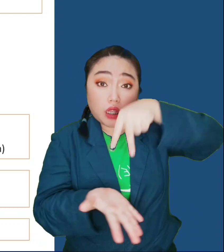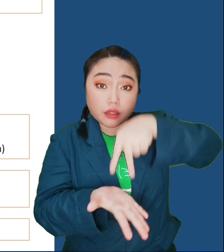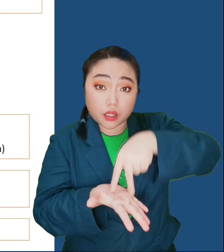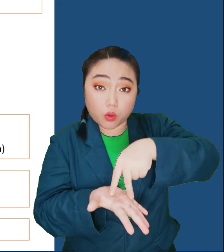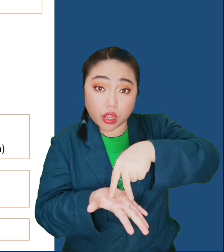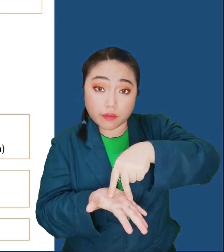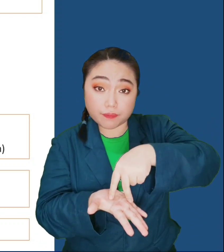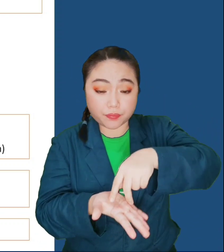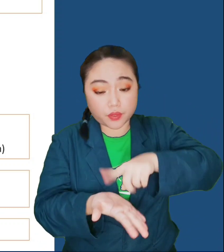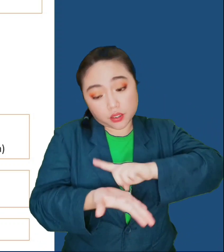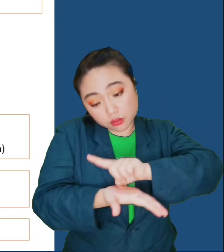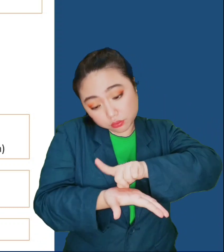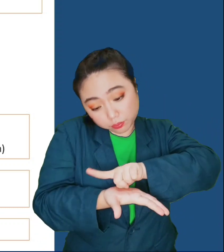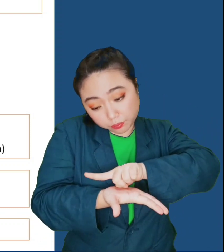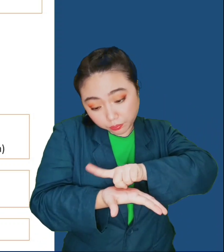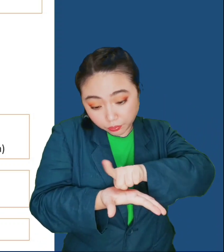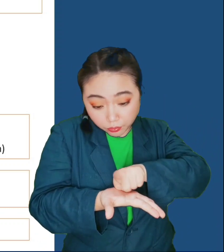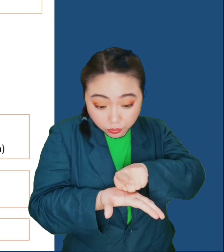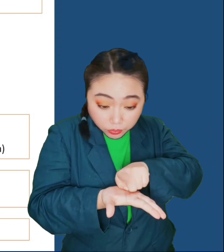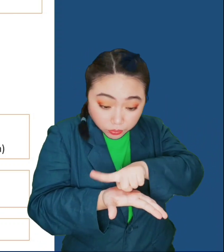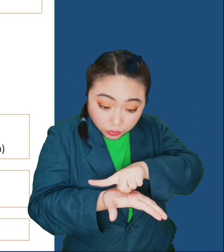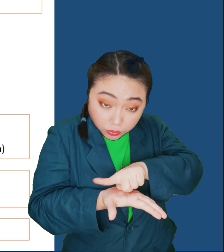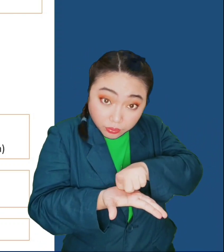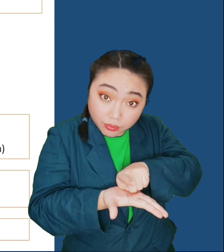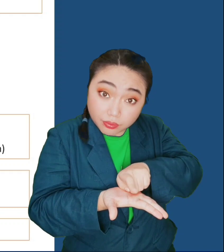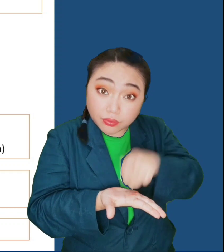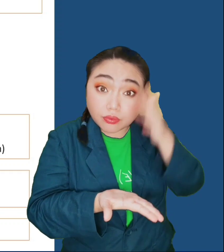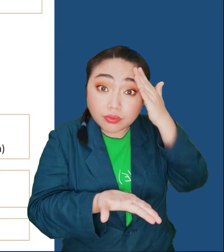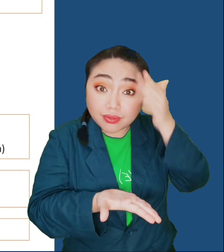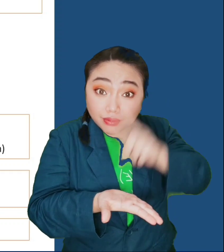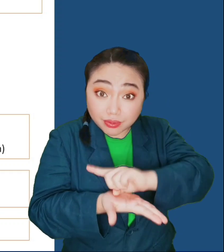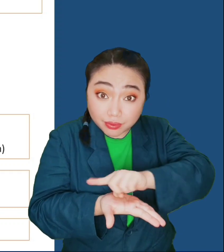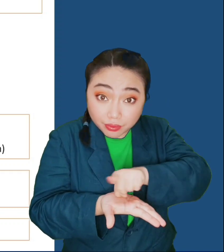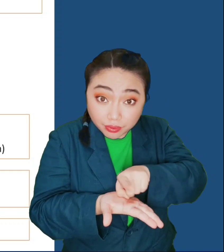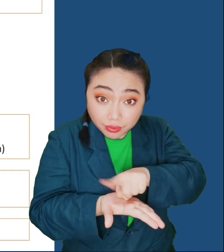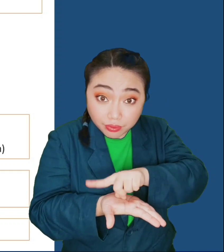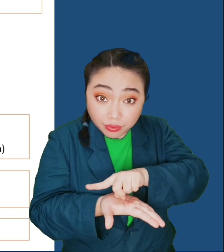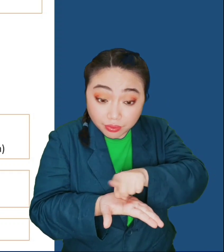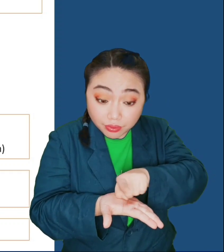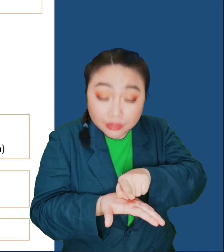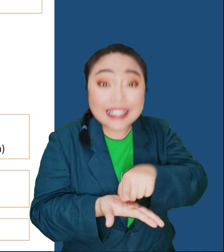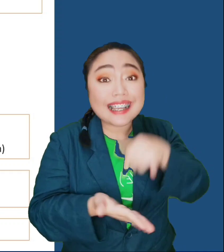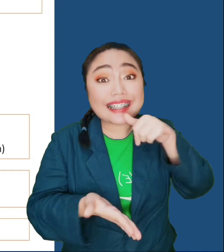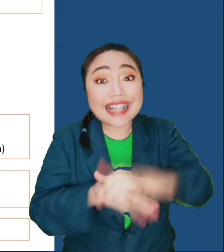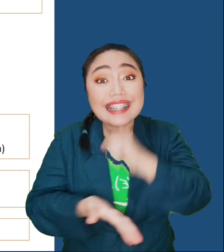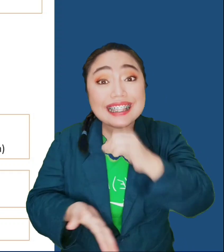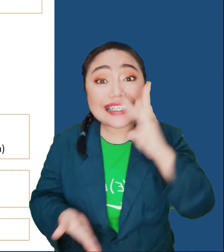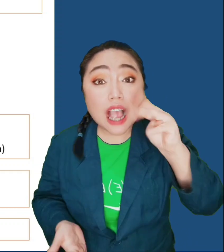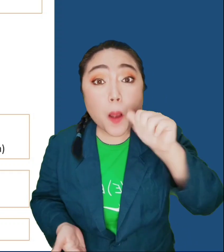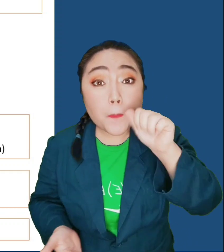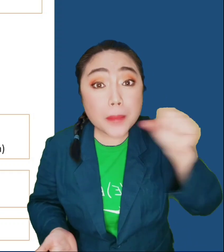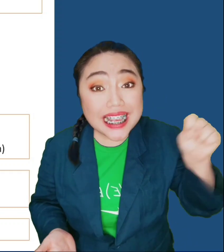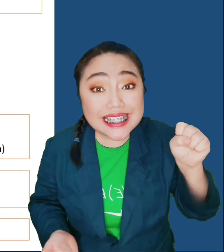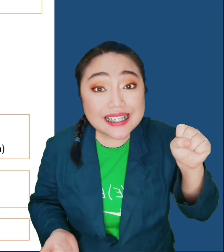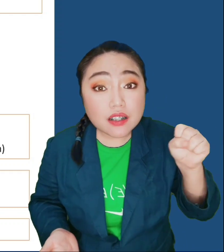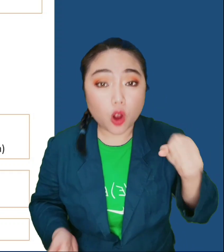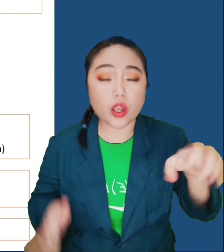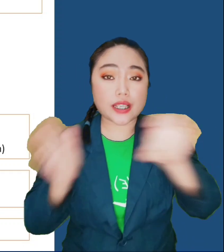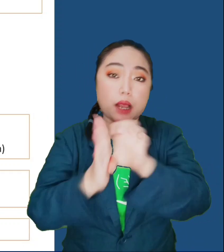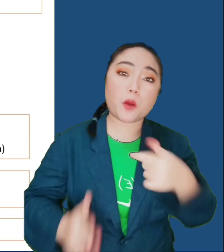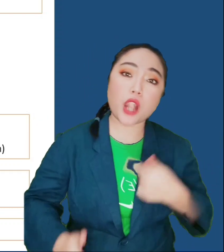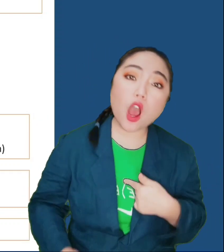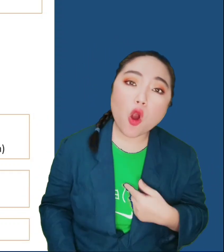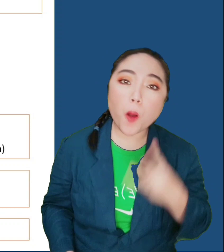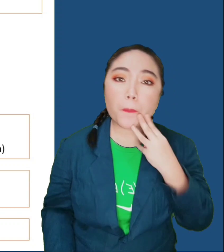But if we say mass, wherever I stand, whatever scale I go into,